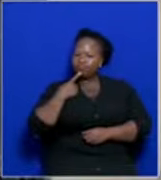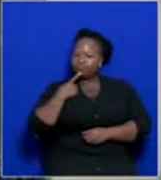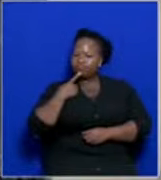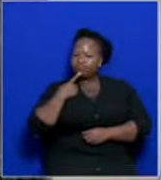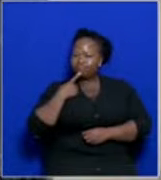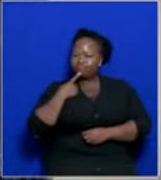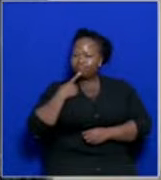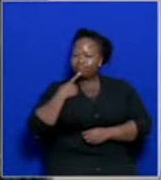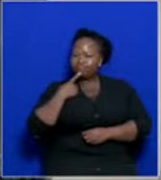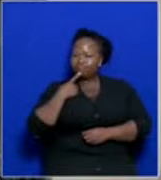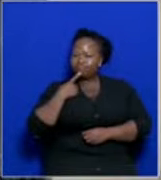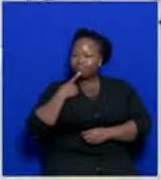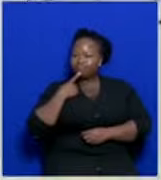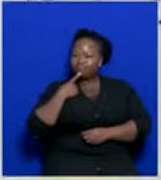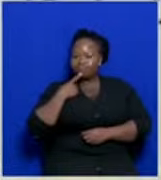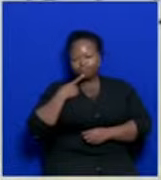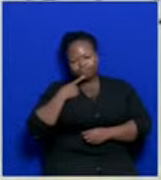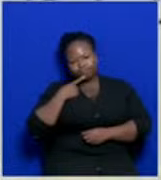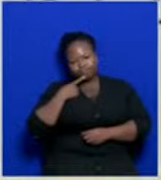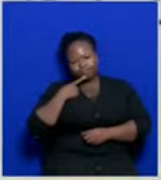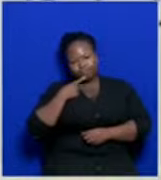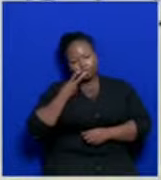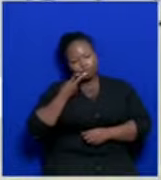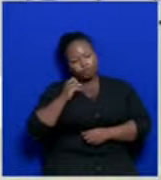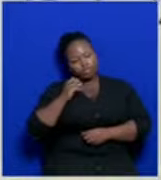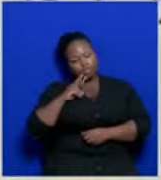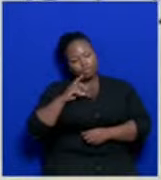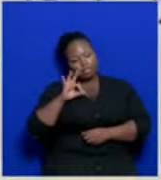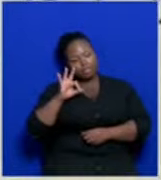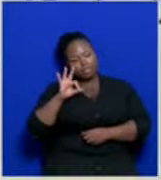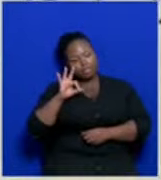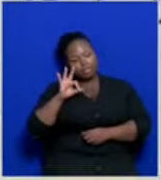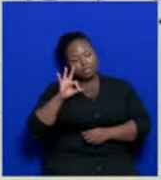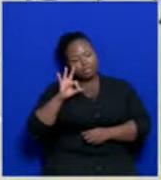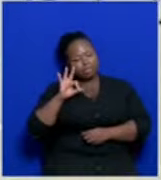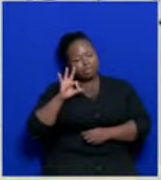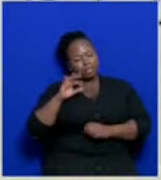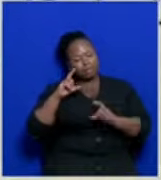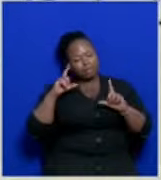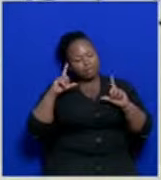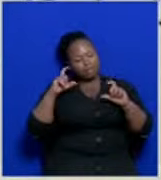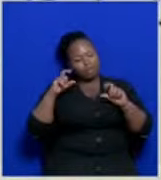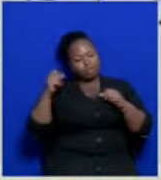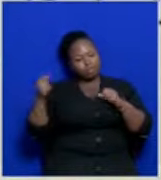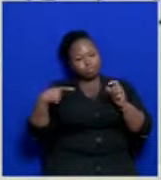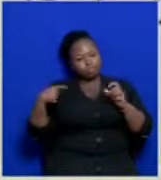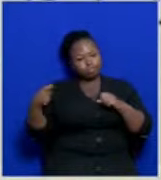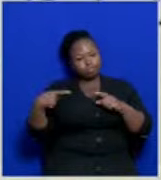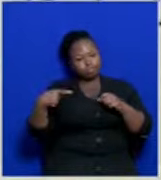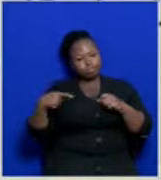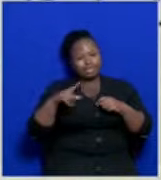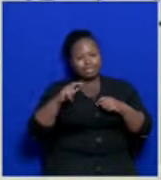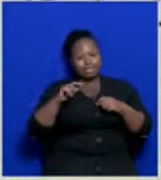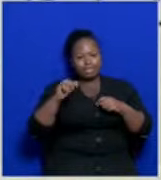the 2023 screenshots are TLM9.